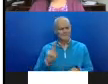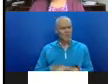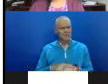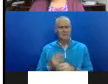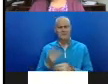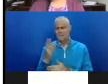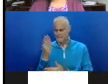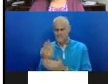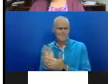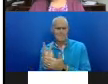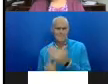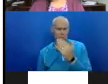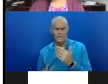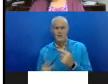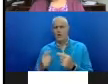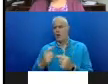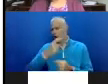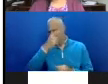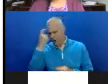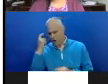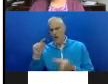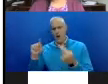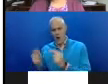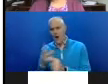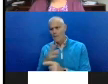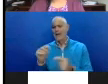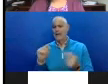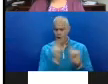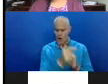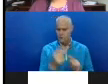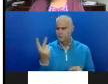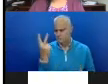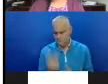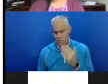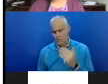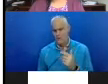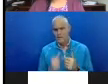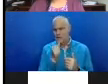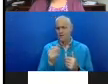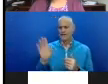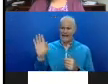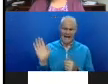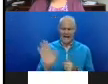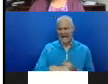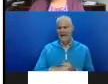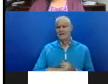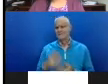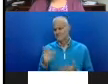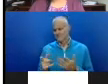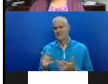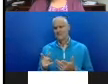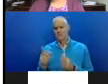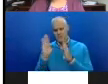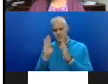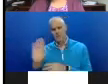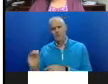been harmed, and probably more harmed in the relationship, than vice versa. But we don't have to dismiss the fact that she still might want to attend to her